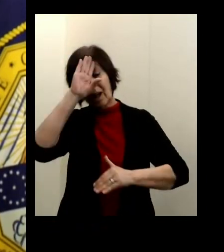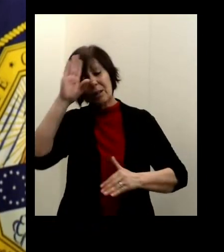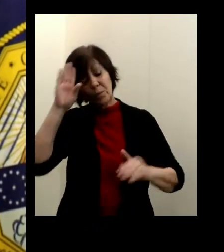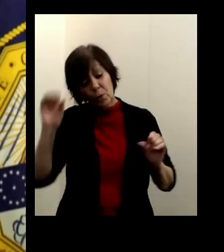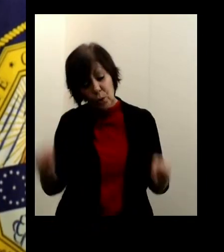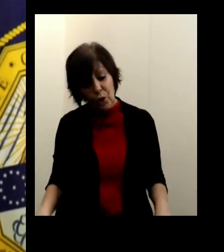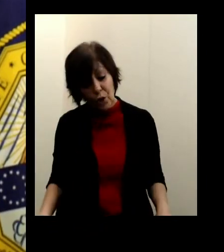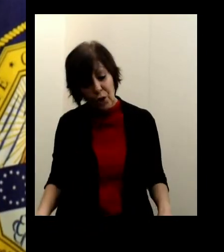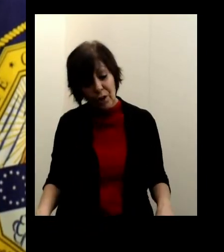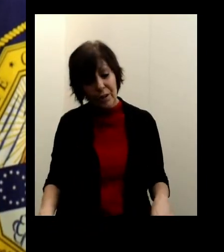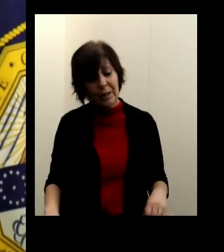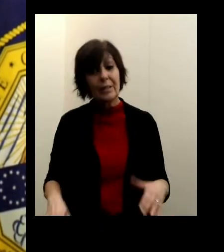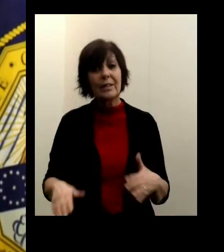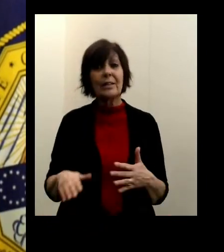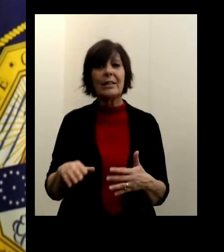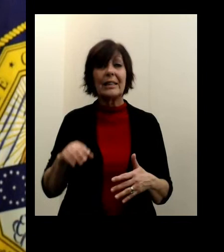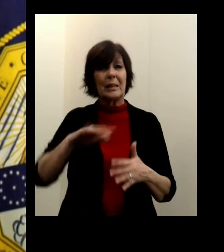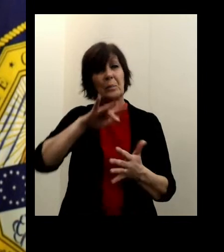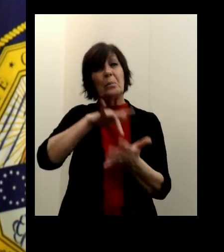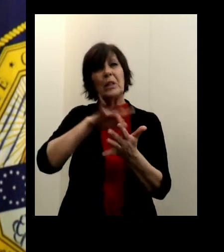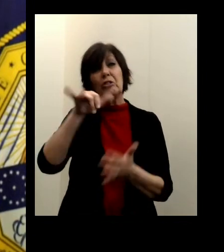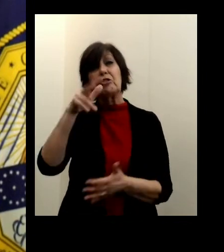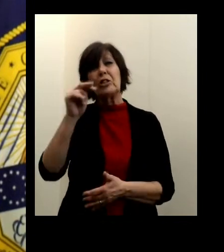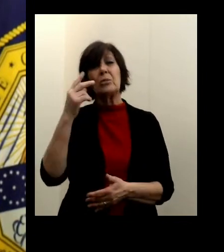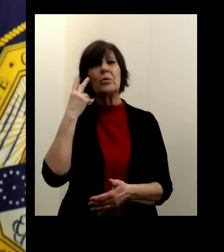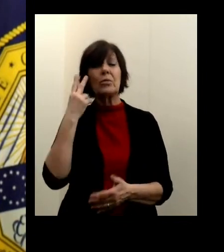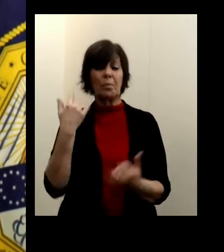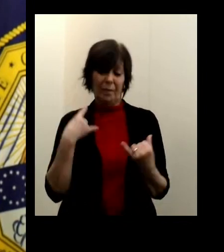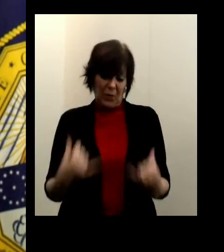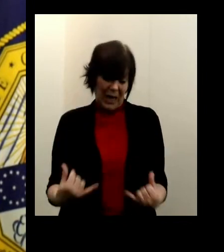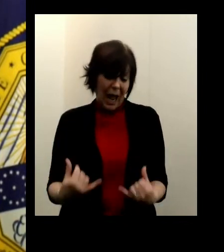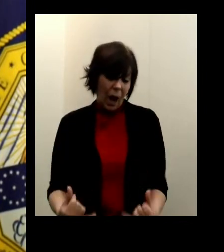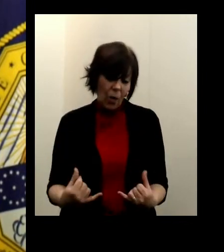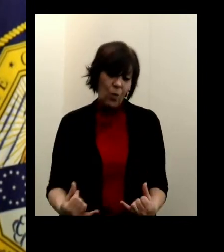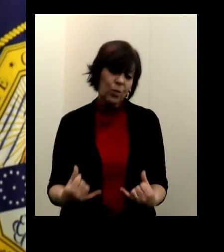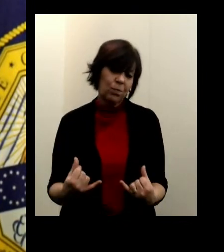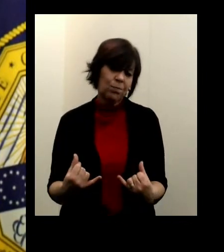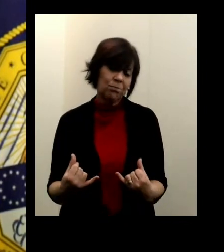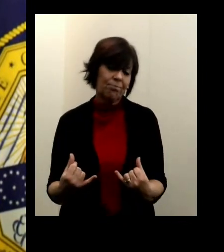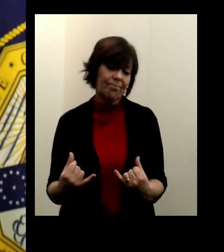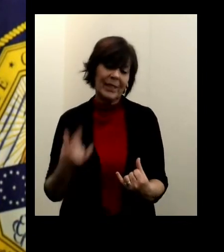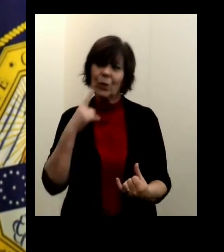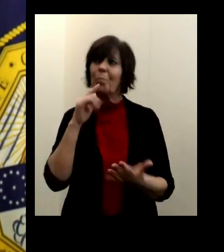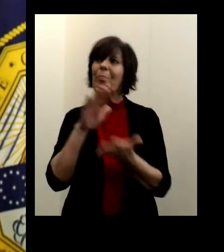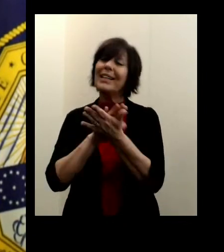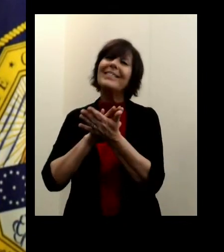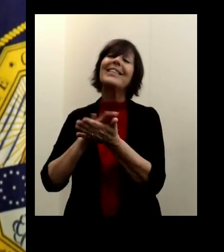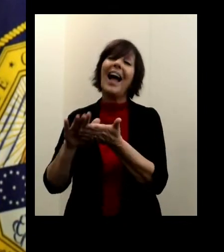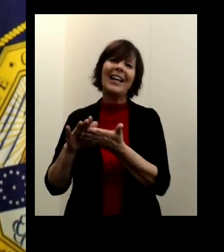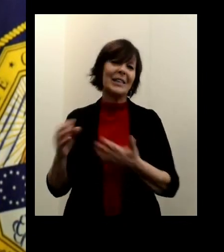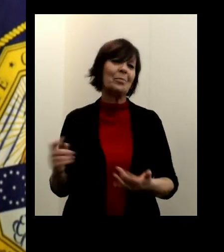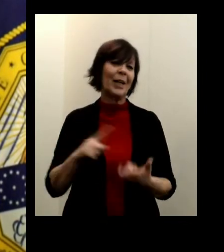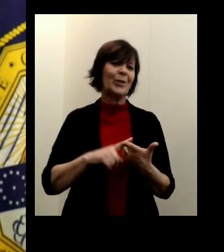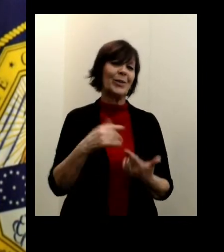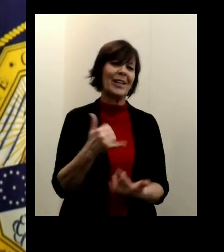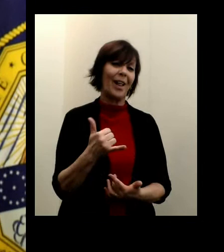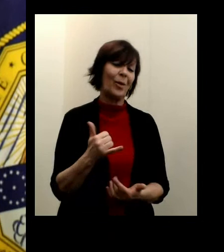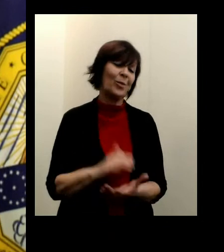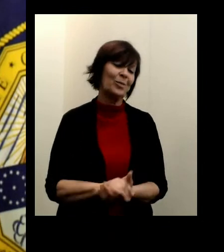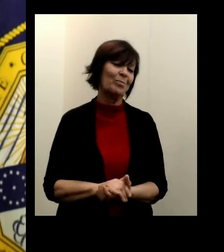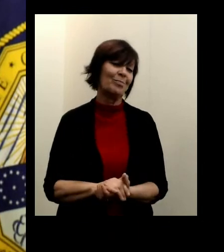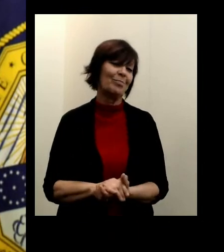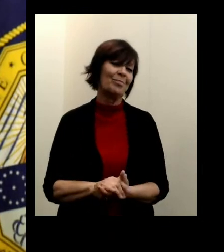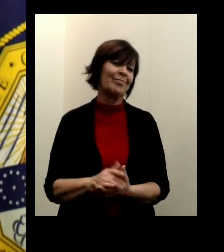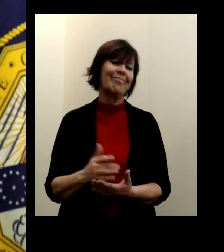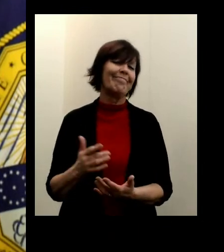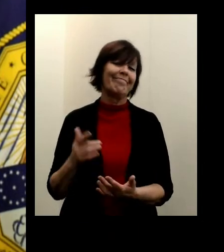up to around 500 in mid-January. So for now, it would be nice if we were rolled back to the yellow. I think we're going to